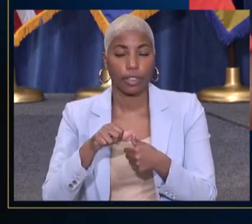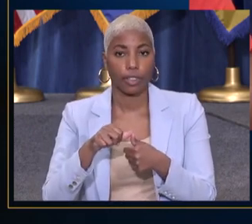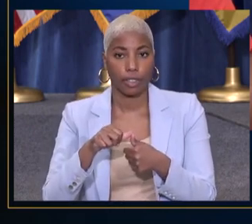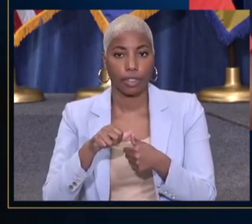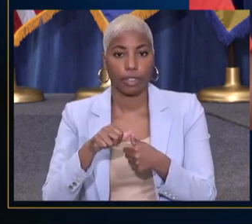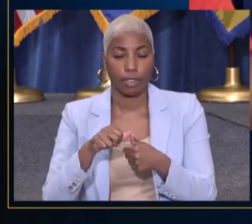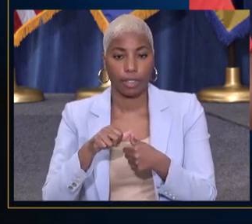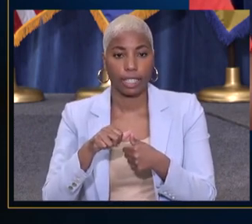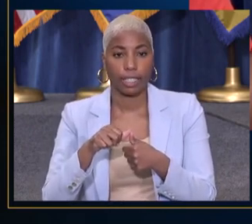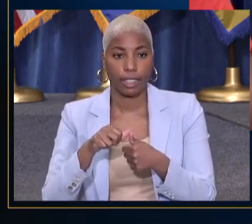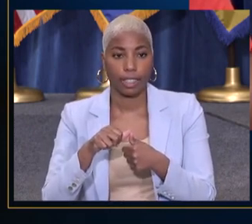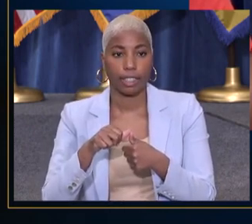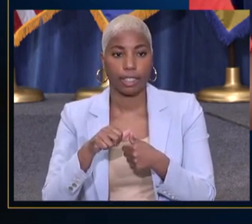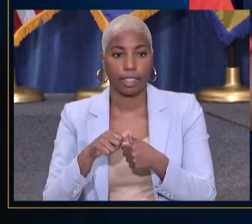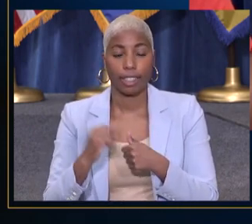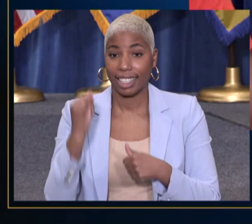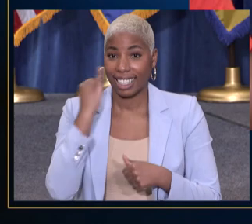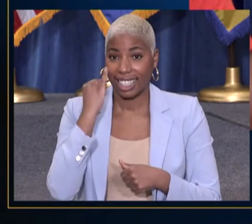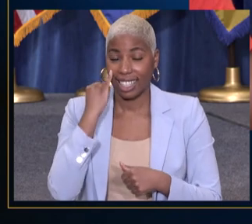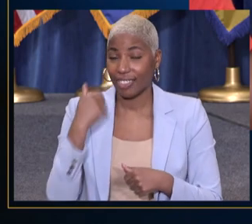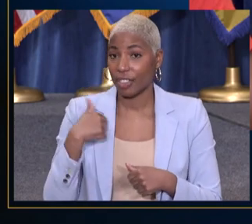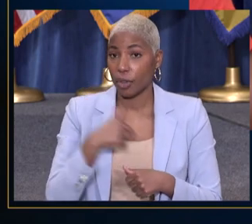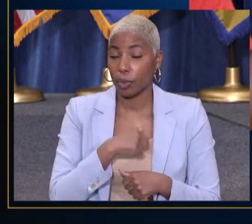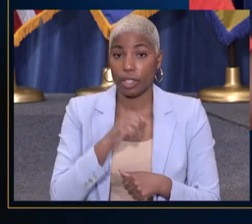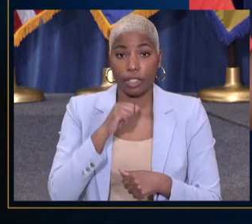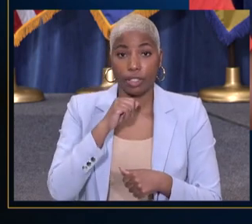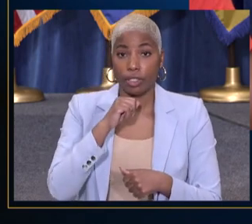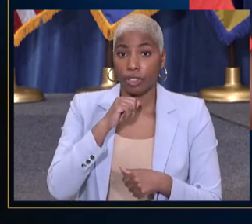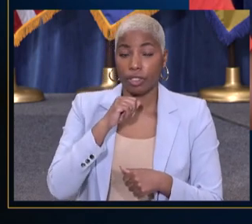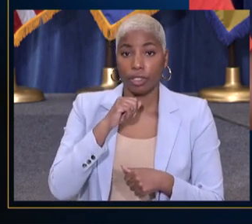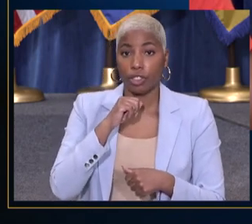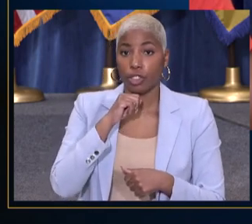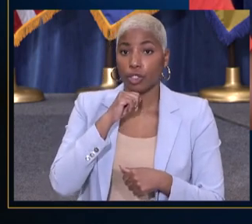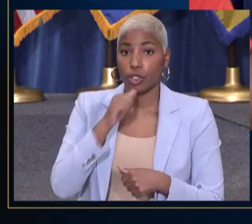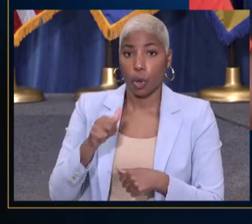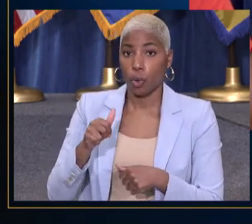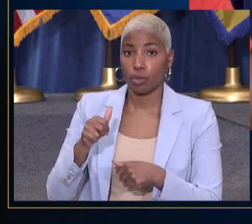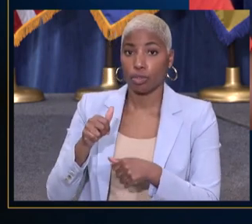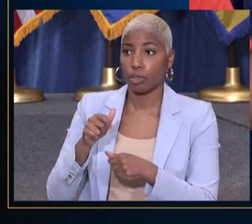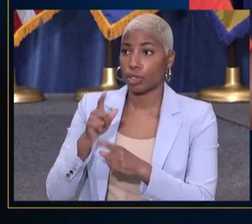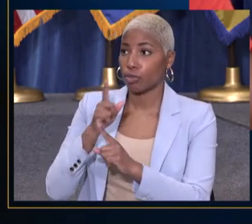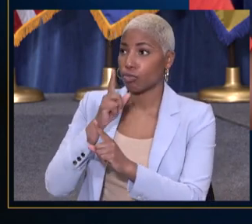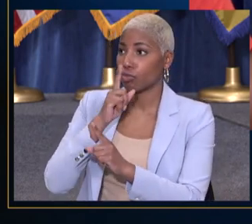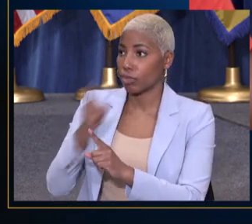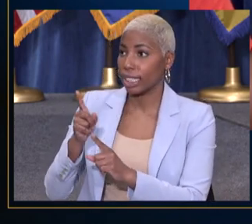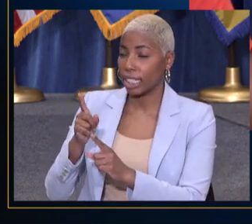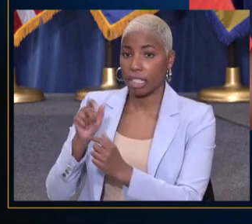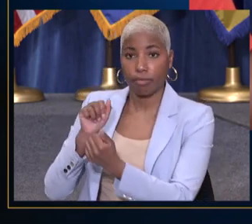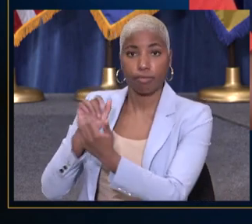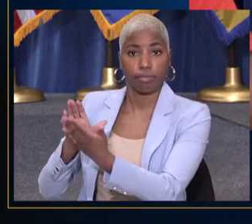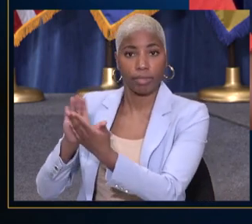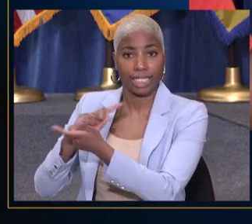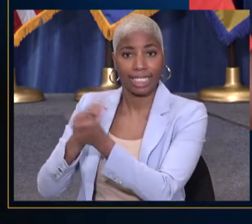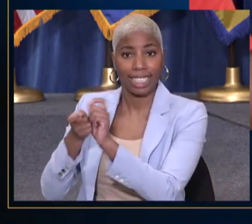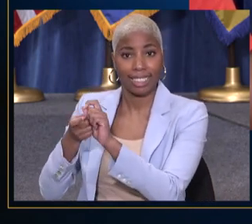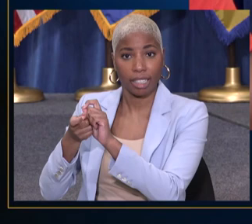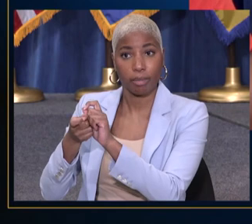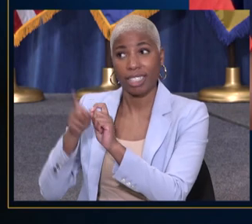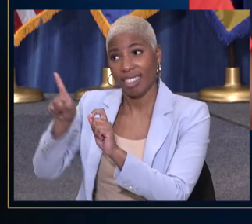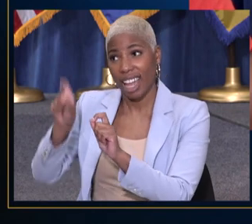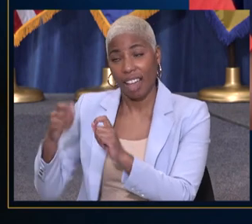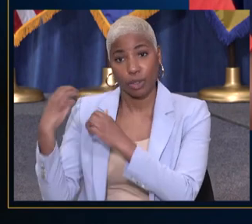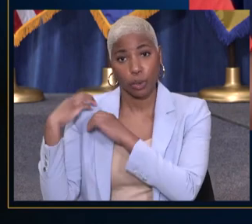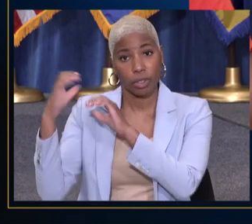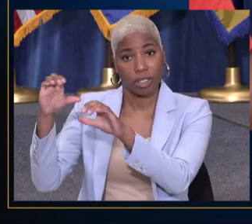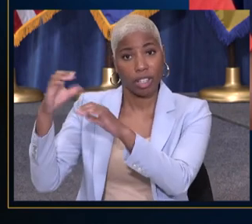that if we do not hold the systems accountable, change will not occur. And